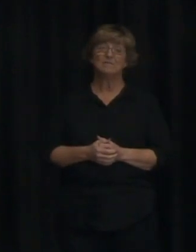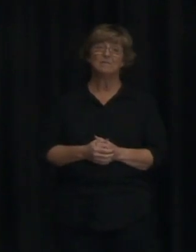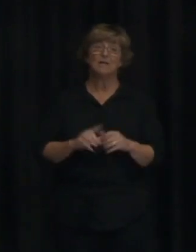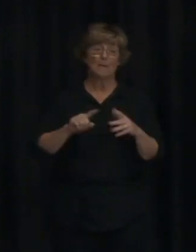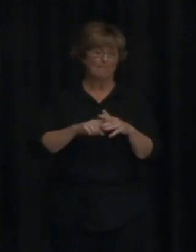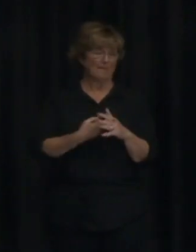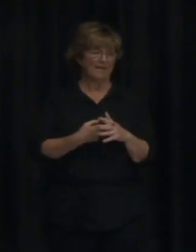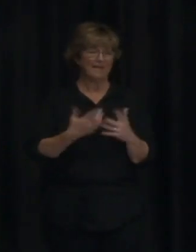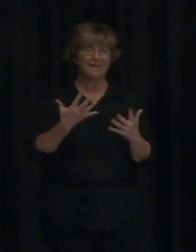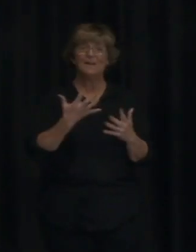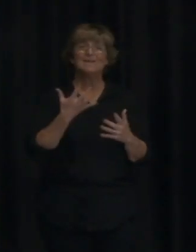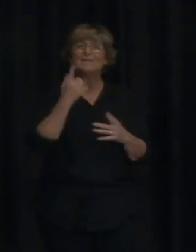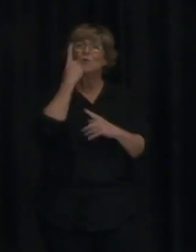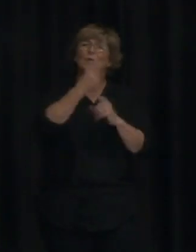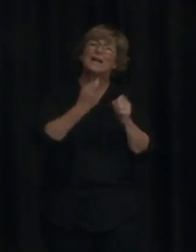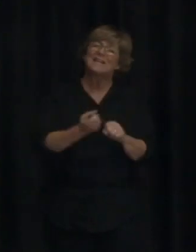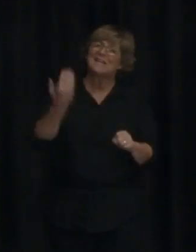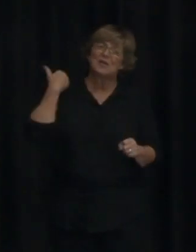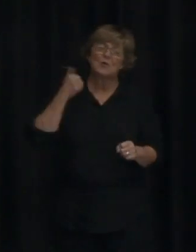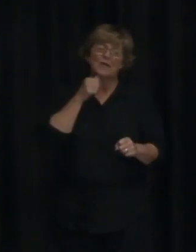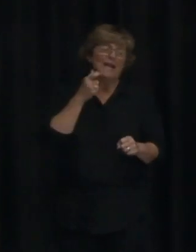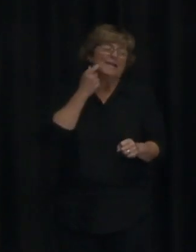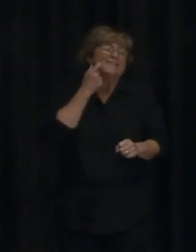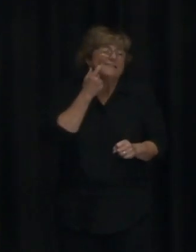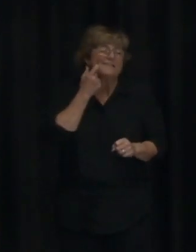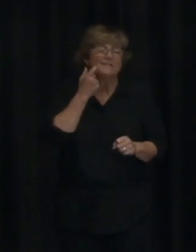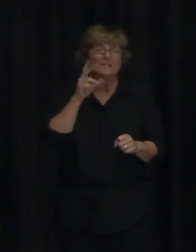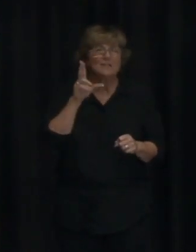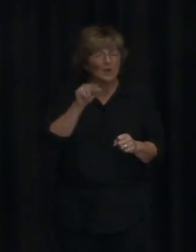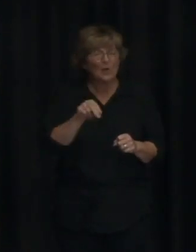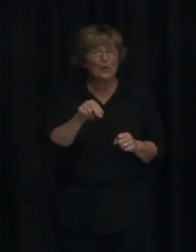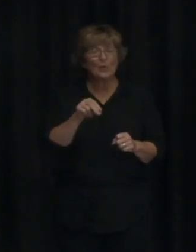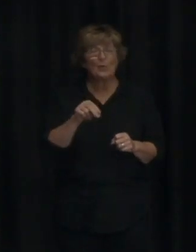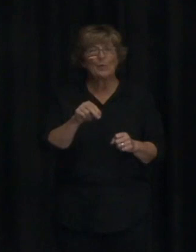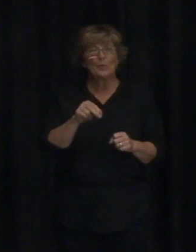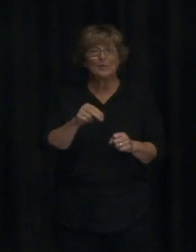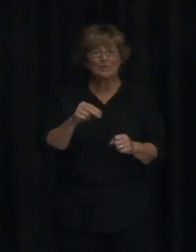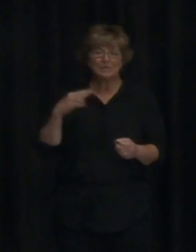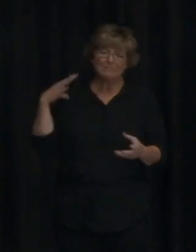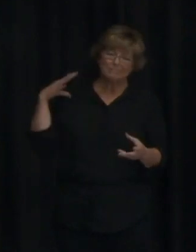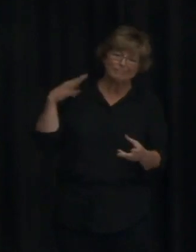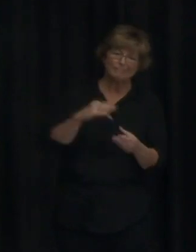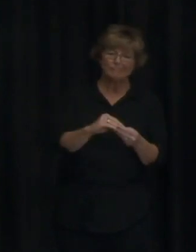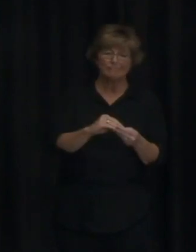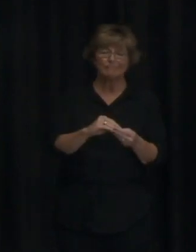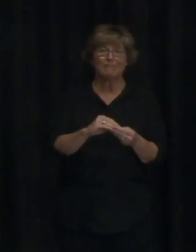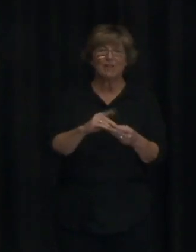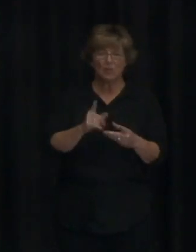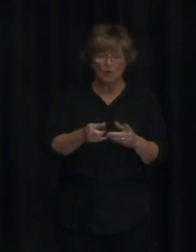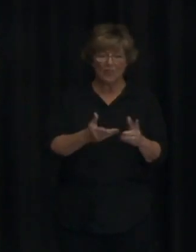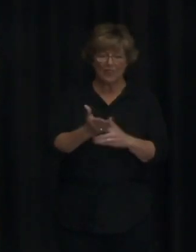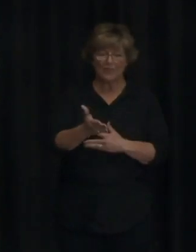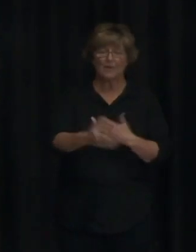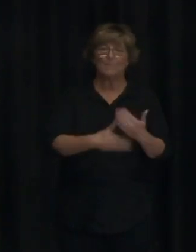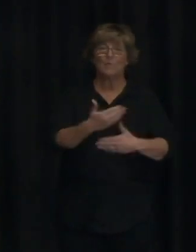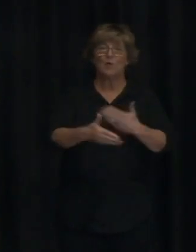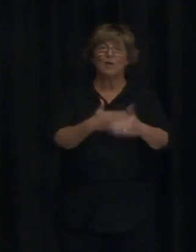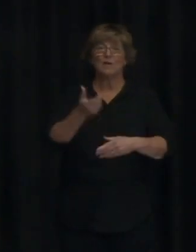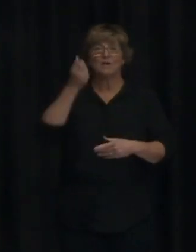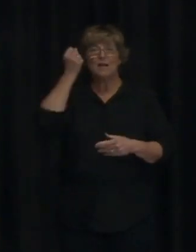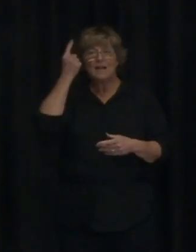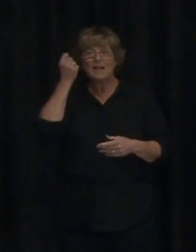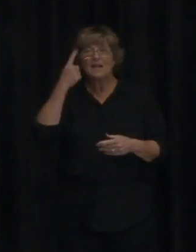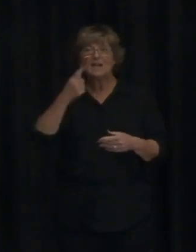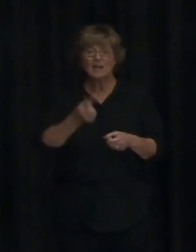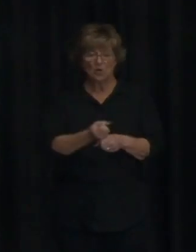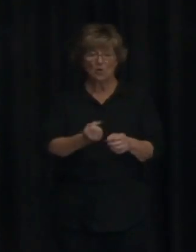year ago. It didn't just start a few months ago. We've all iterated throughout this process of understanding and growing